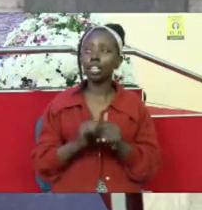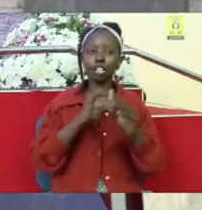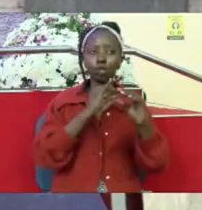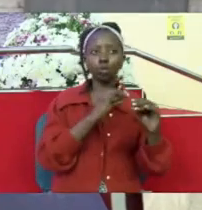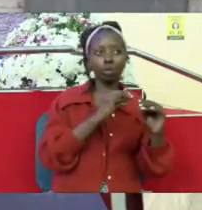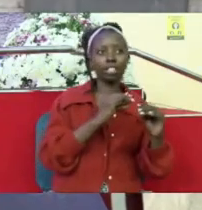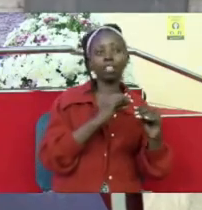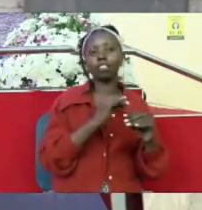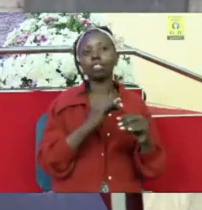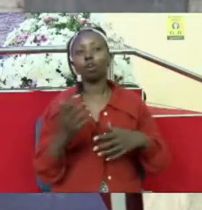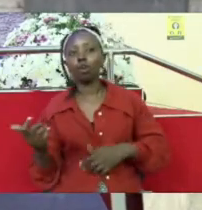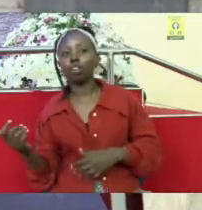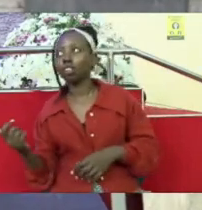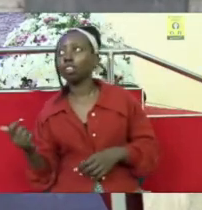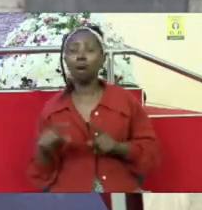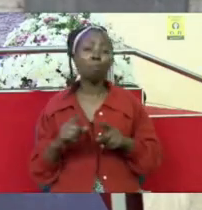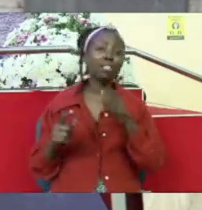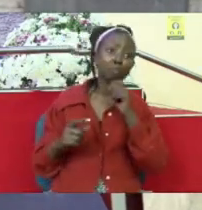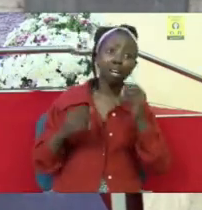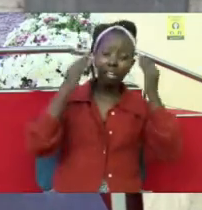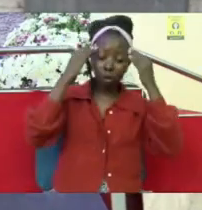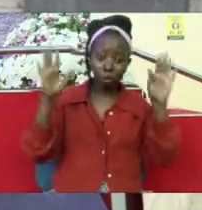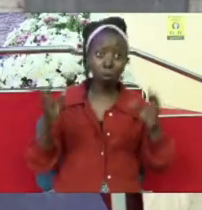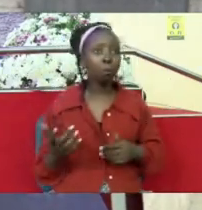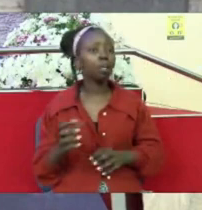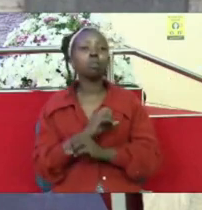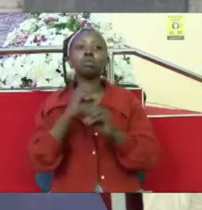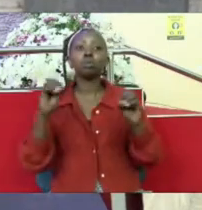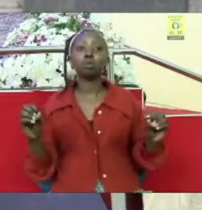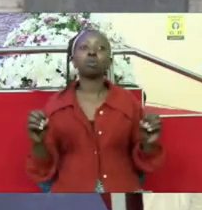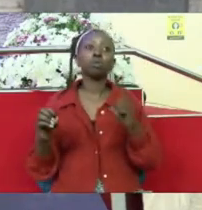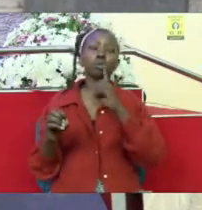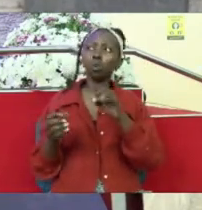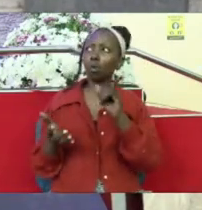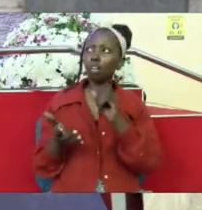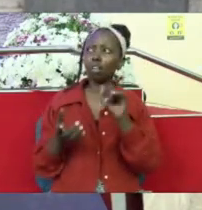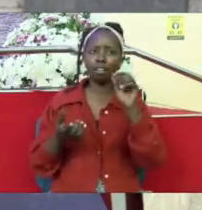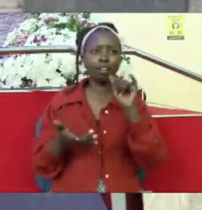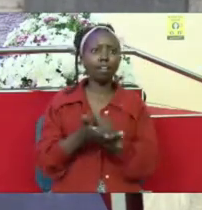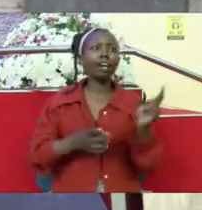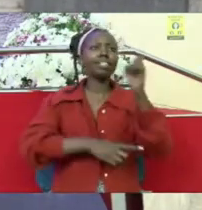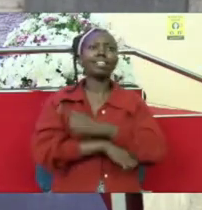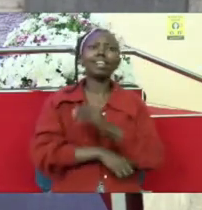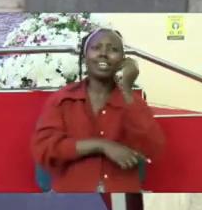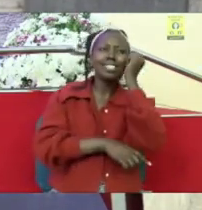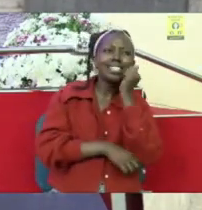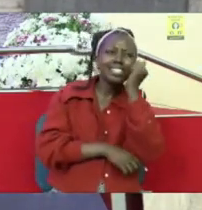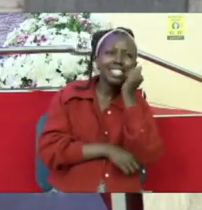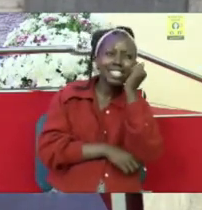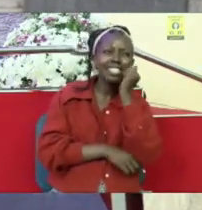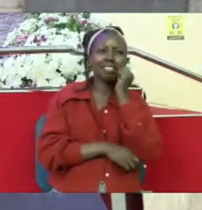akusikie. You know he does not know how to play. Hajui jinsi ya kucheza. So on that day he got very sick. Hiyo siku akagonjeka